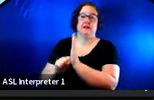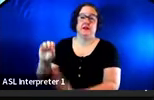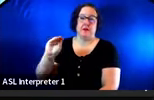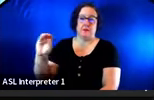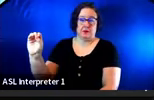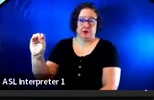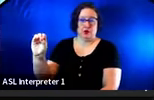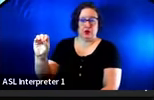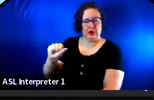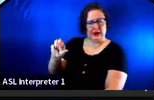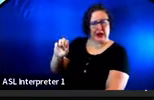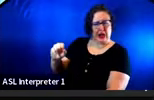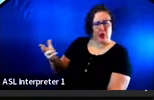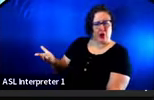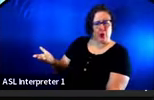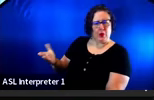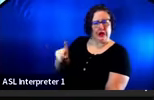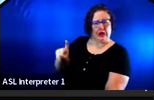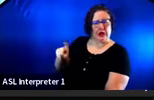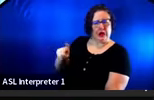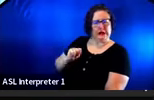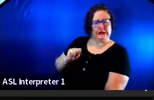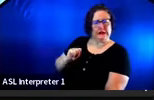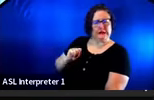Aaron, are you here? Do you want to say a little bit about yourself real quick?